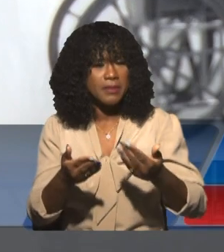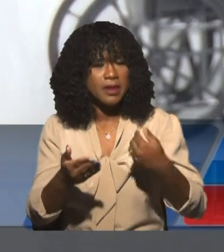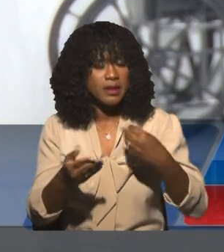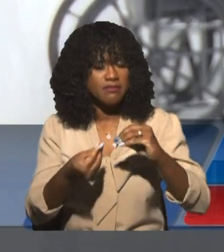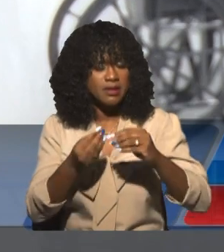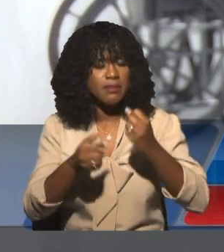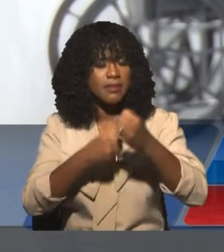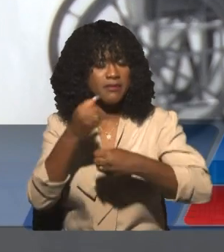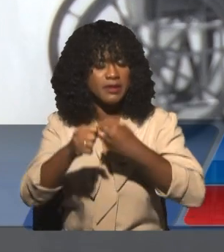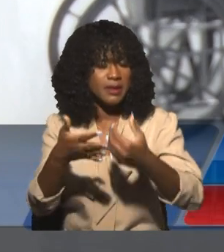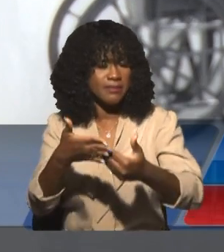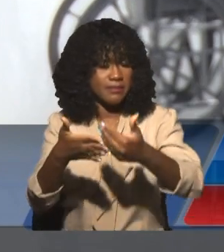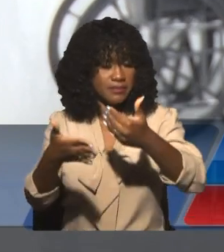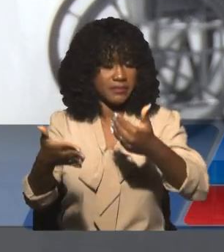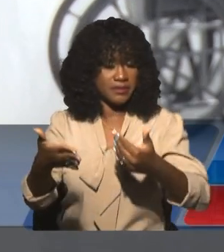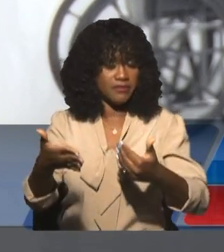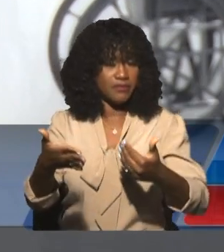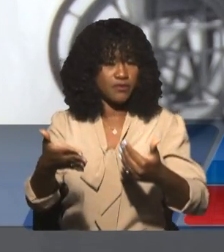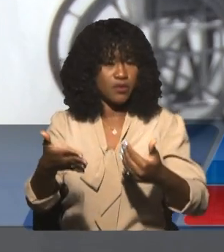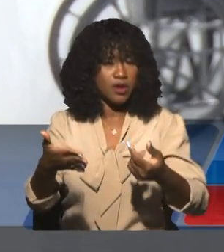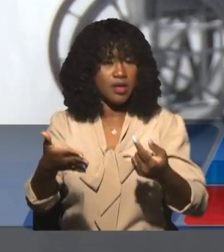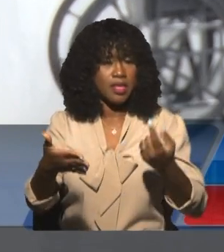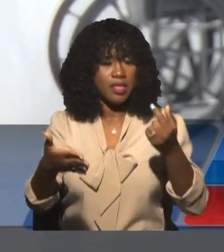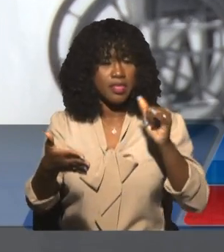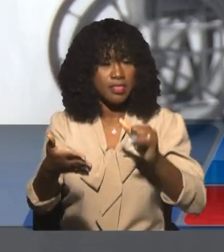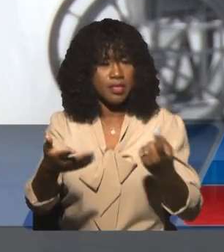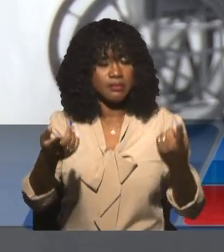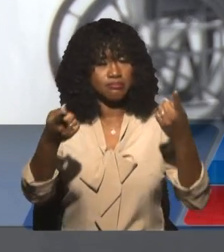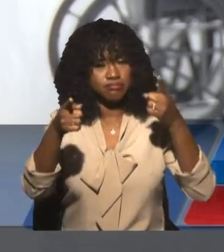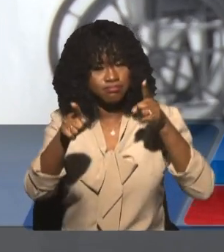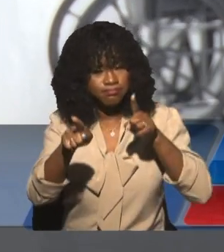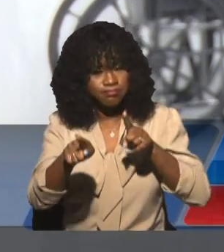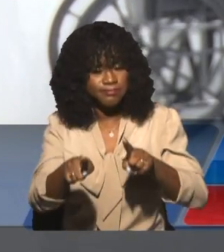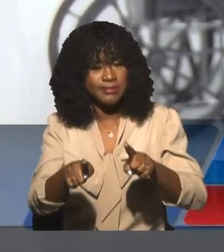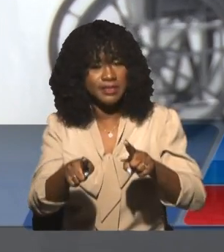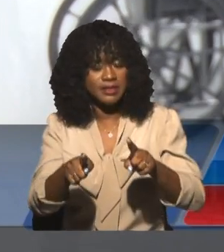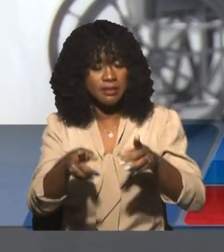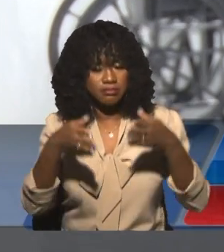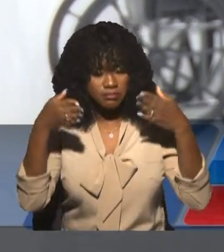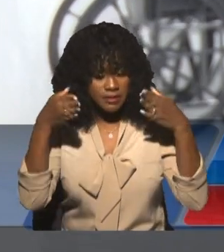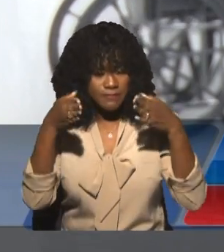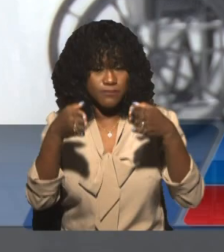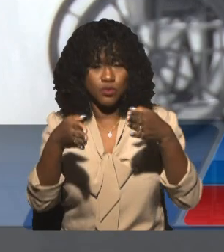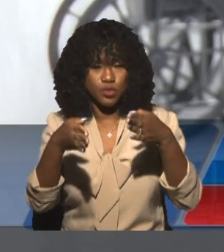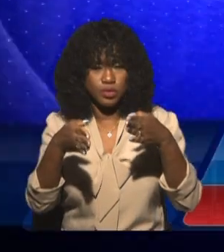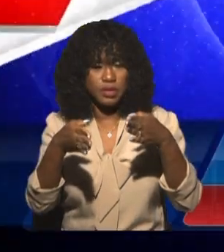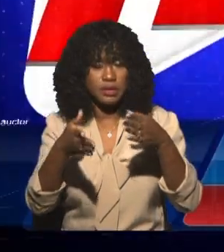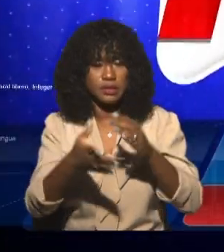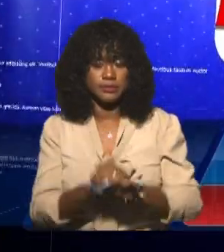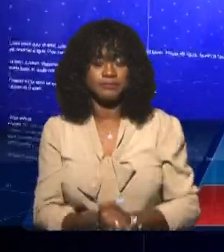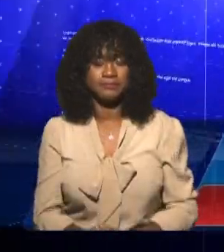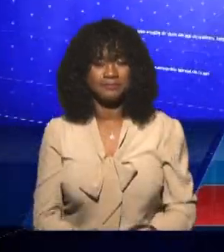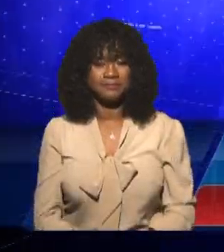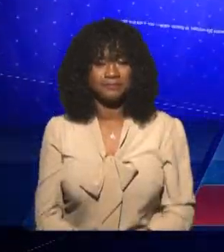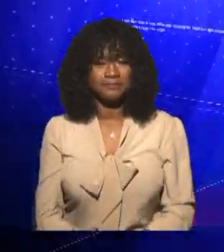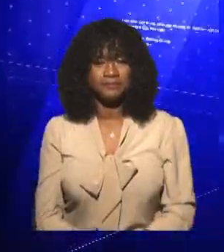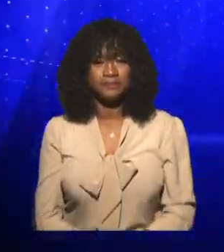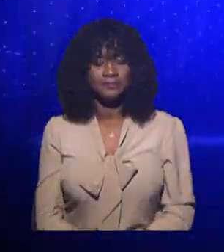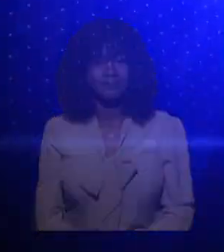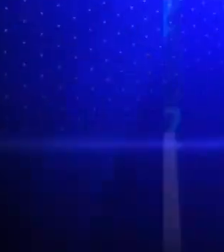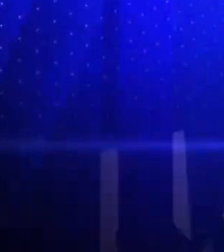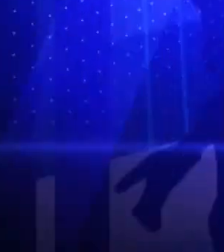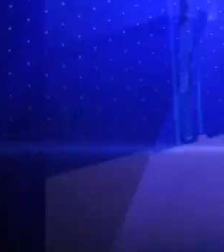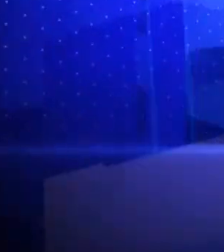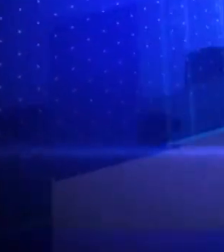years before that really becomes the main draw for it. I am Sunil Lalla with